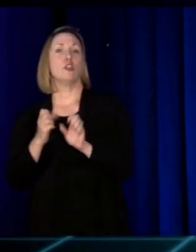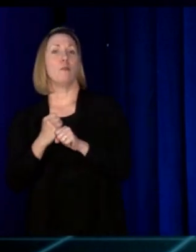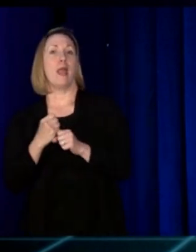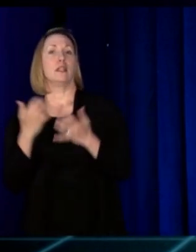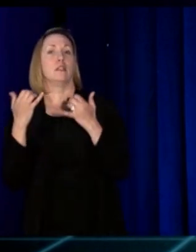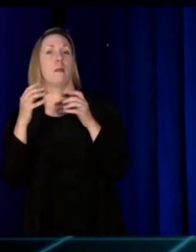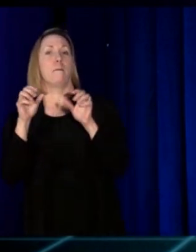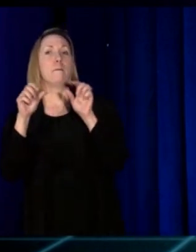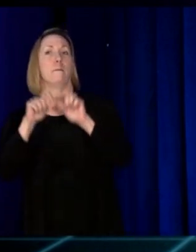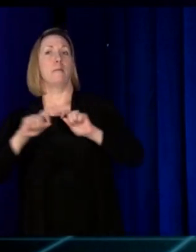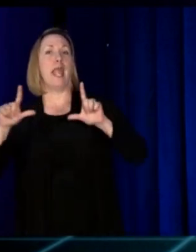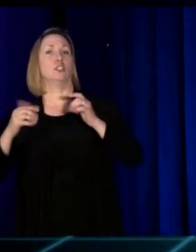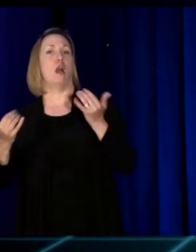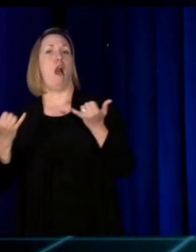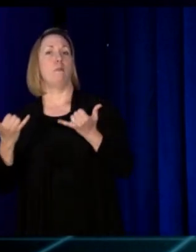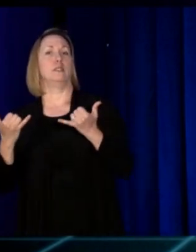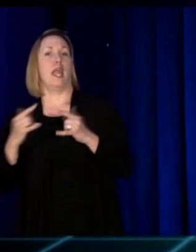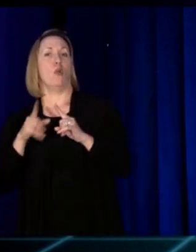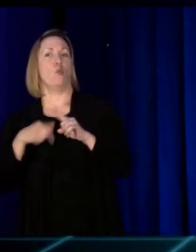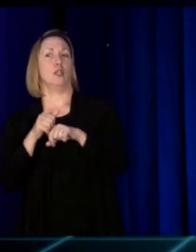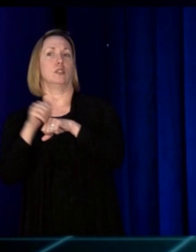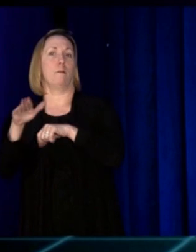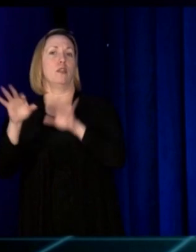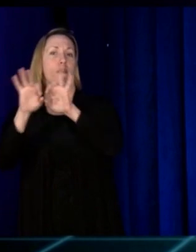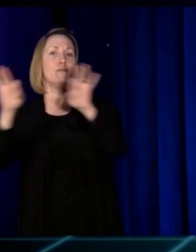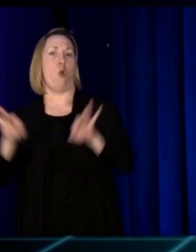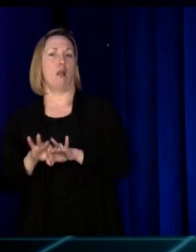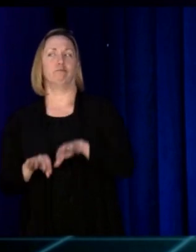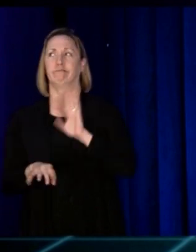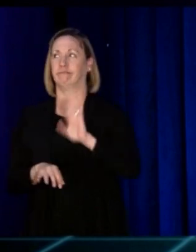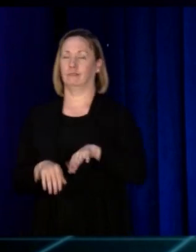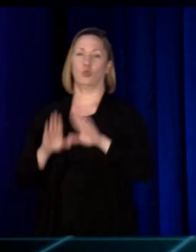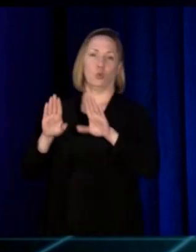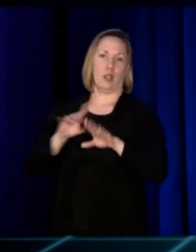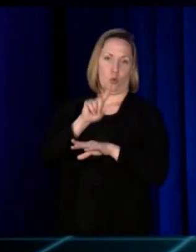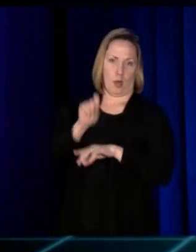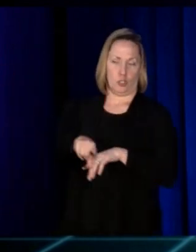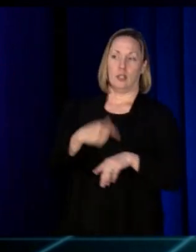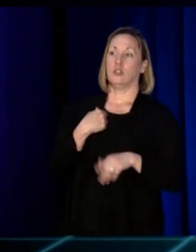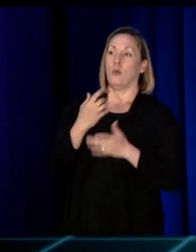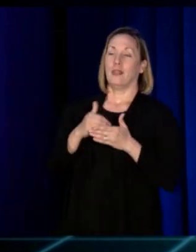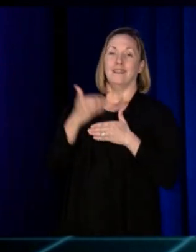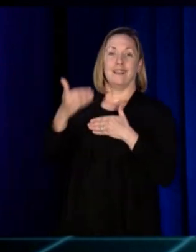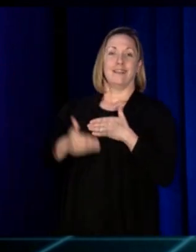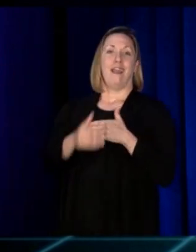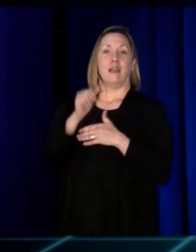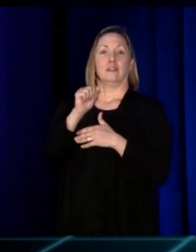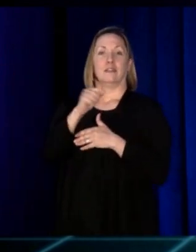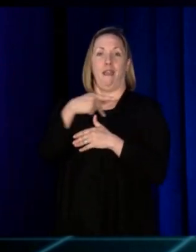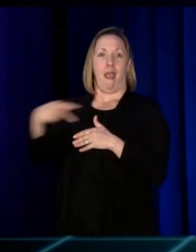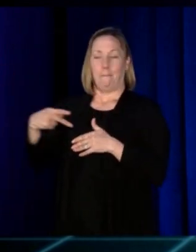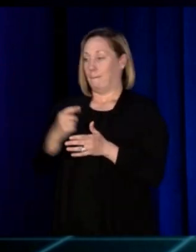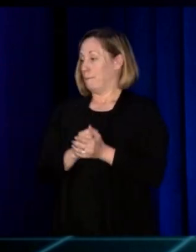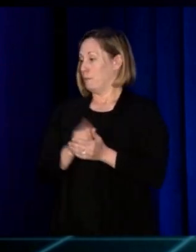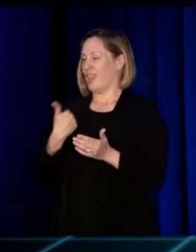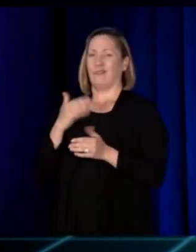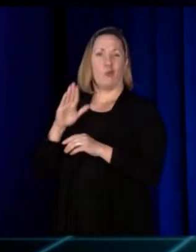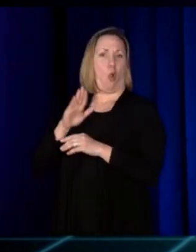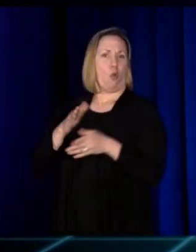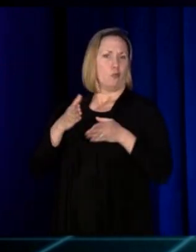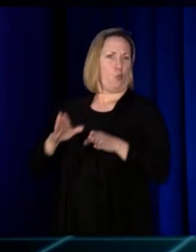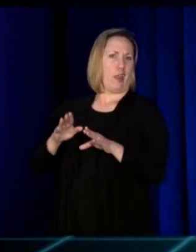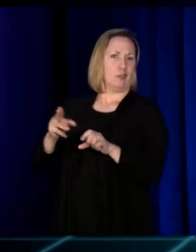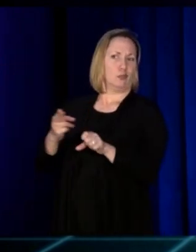Great question. How can we make the page update when we submit the form? So this is a Next app. They have their own mechanism for this, but every